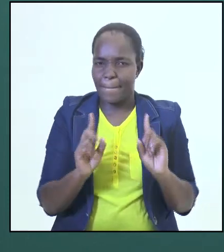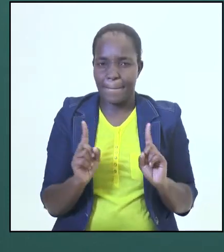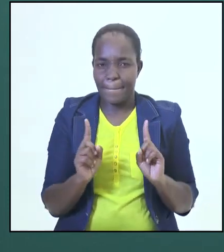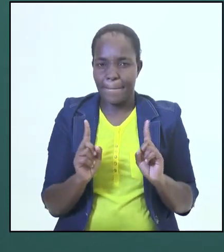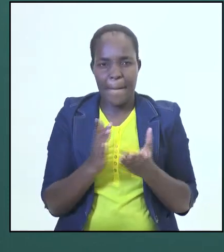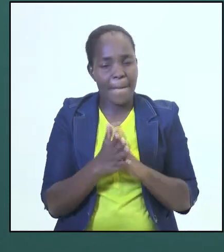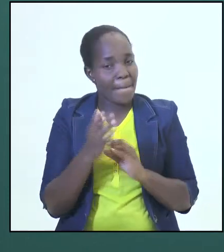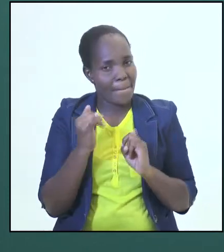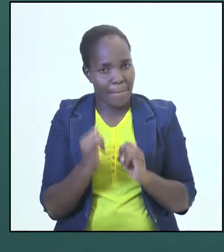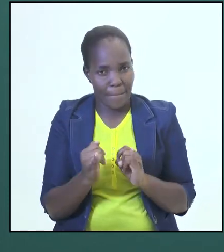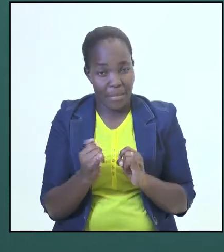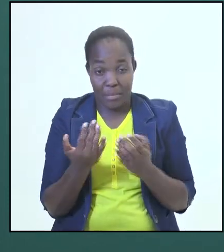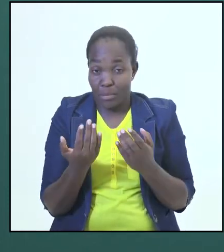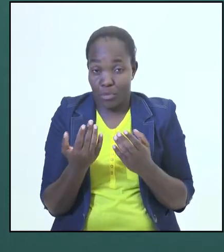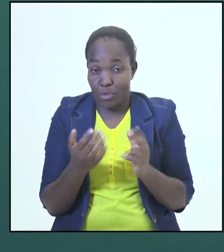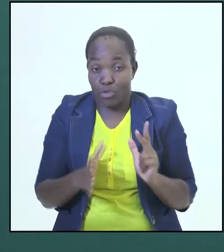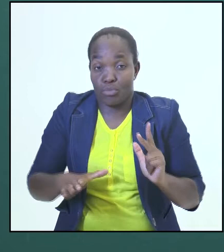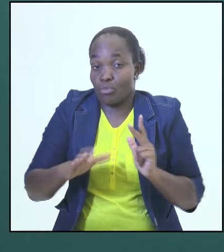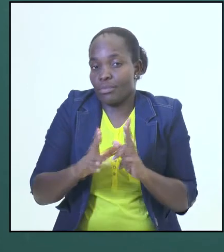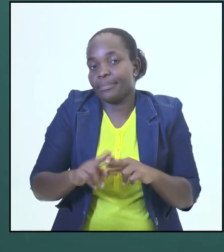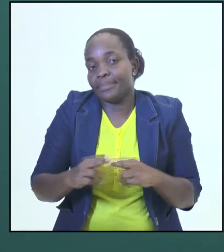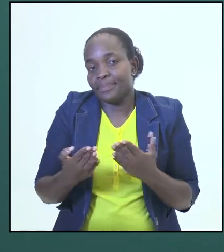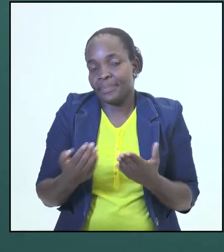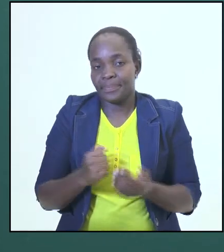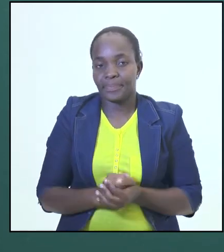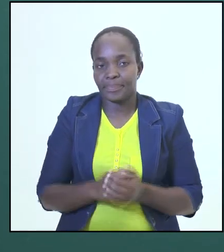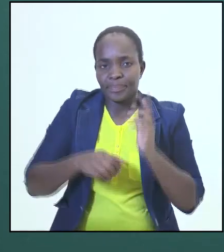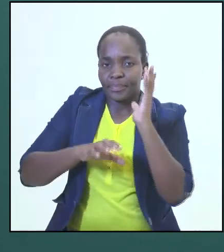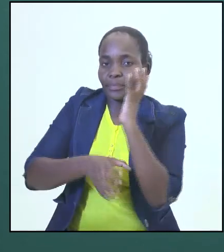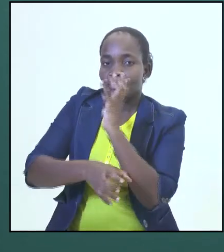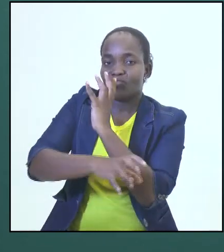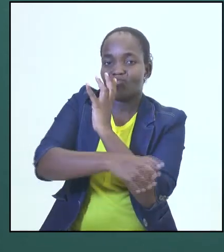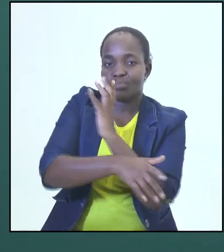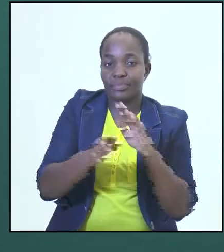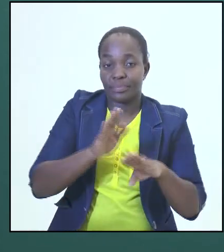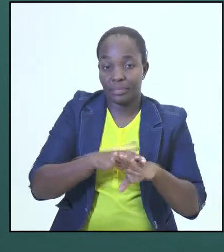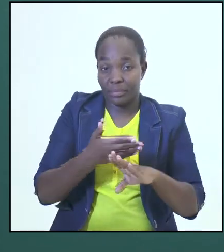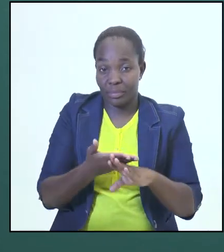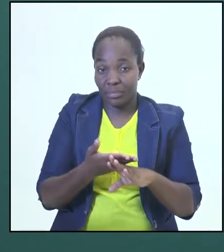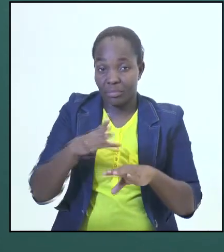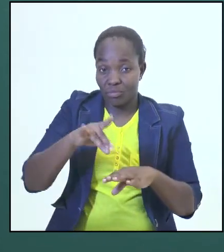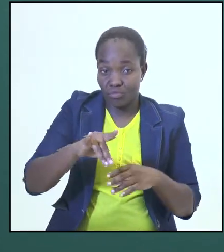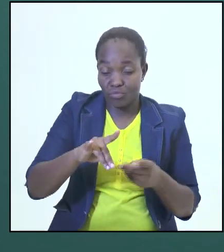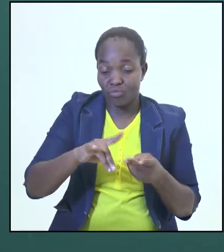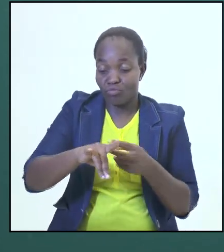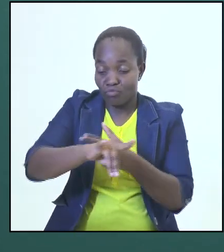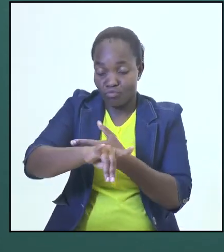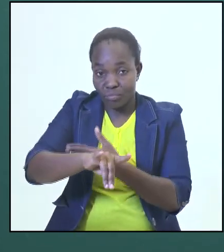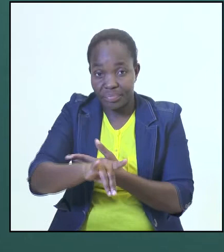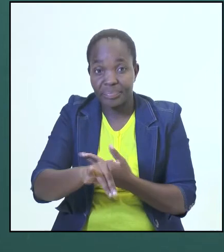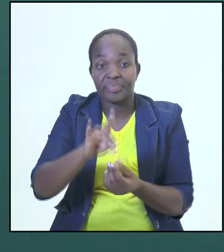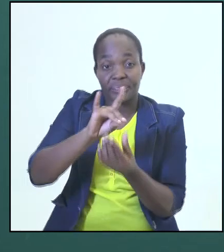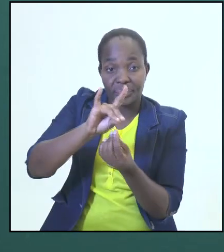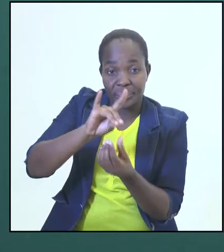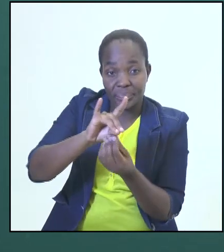harmful, farmers can use organic fertilizers such as cattle, goat, or sheep manure,